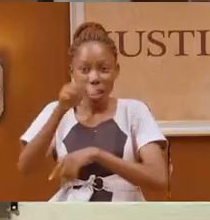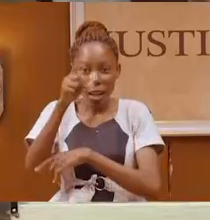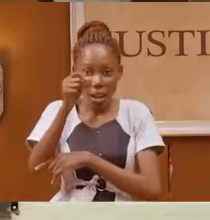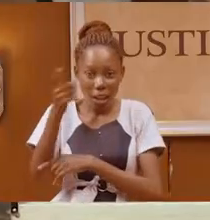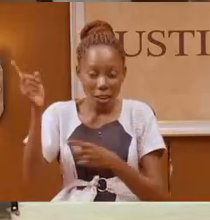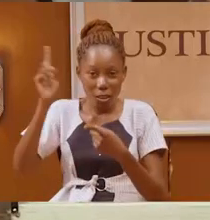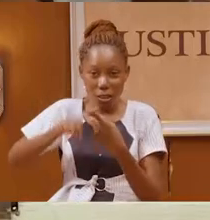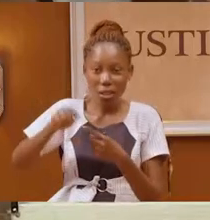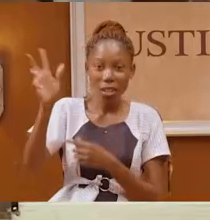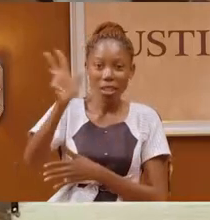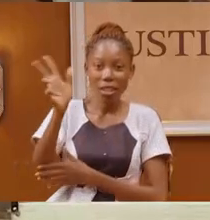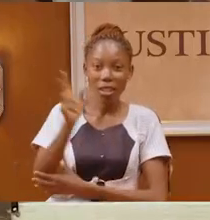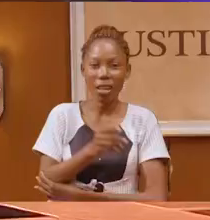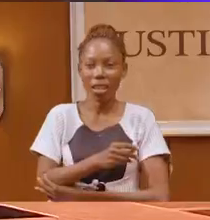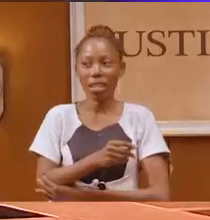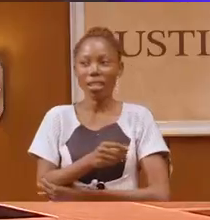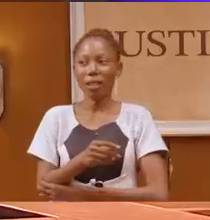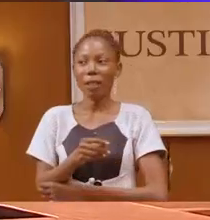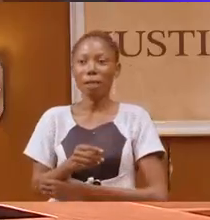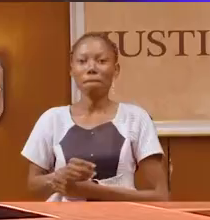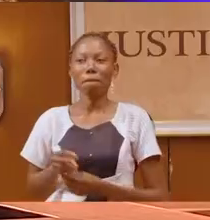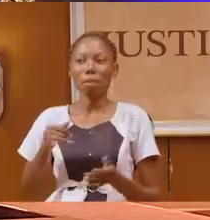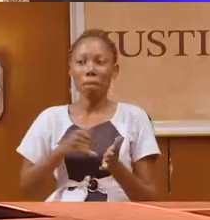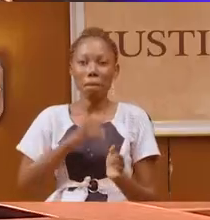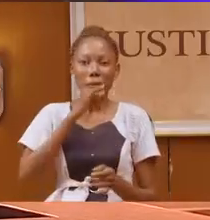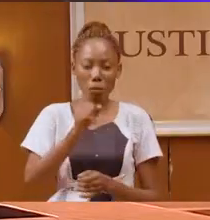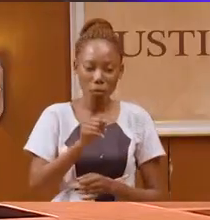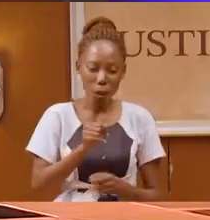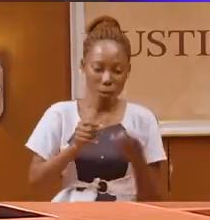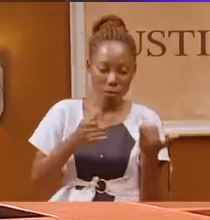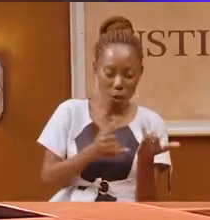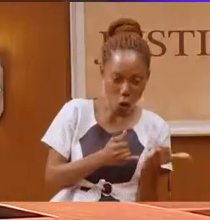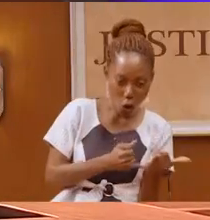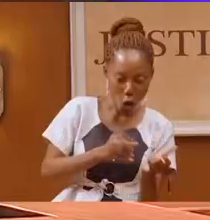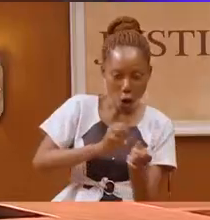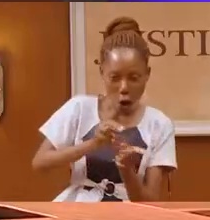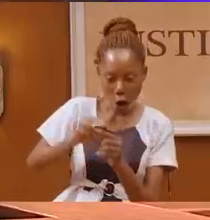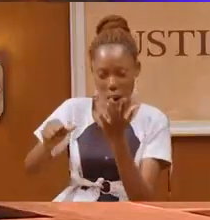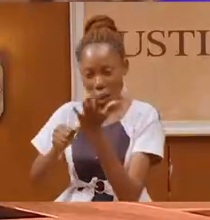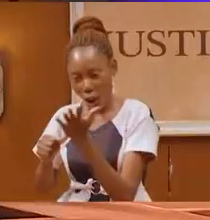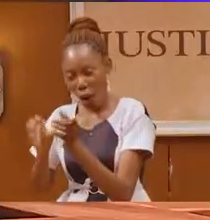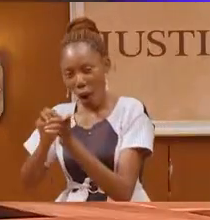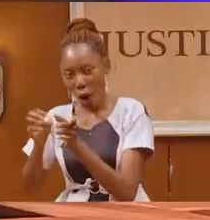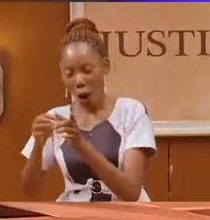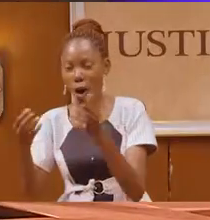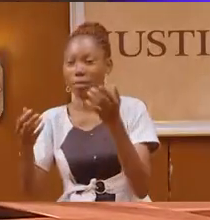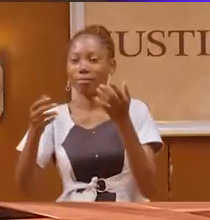11:30, there must be fight inside that house. It is either Chizoba and Chinenye is fighting or Chinenye and